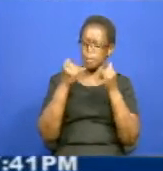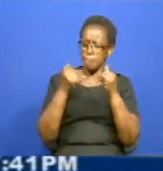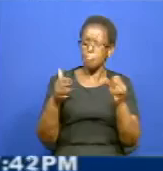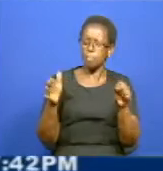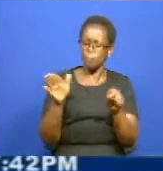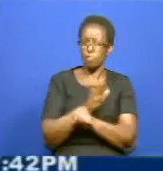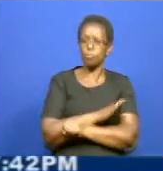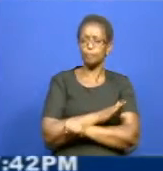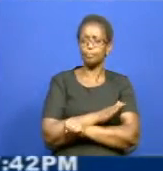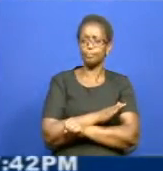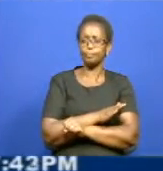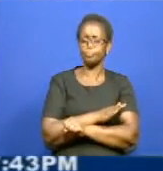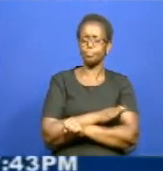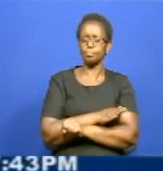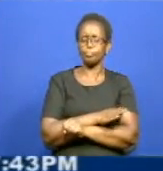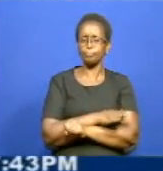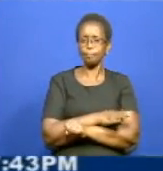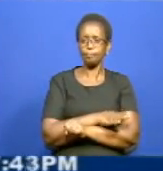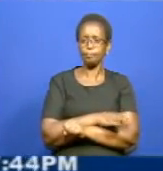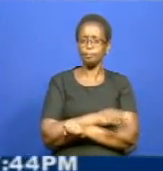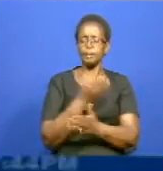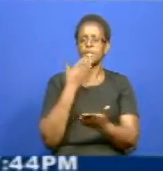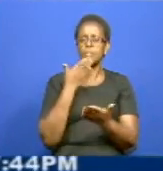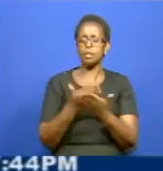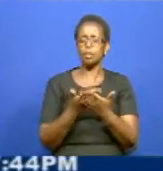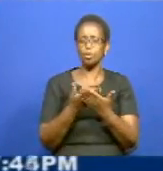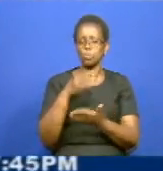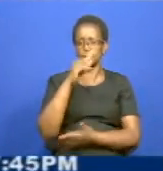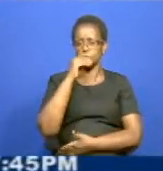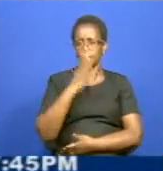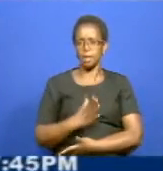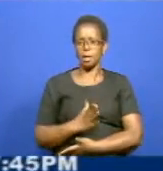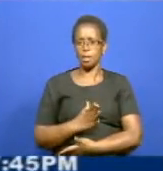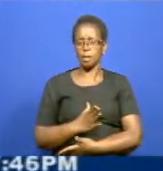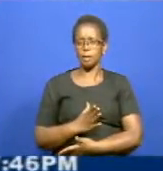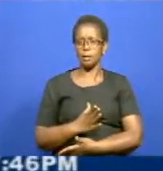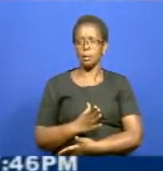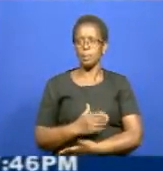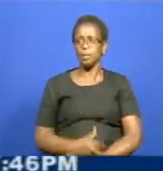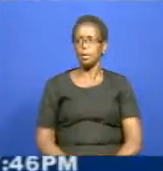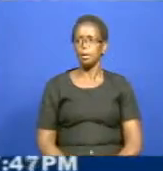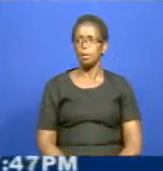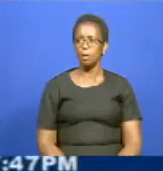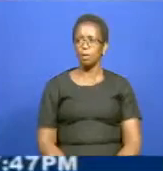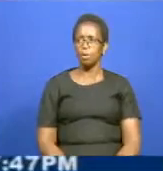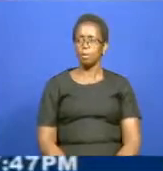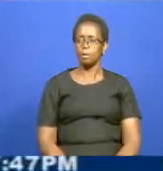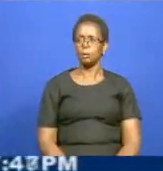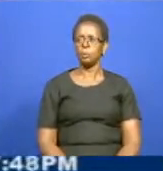the constitutional provision. Thank you, Honorable Speaker.